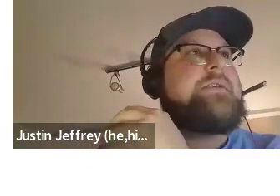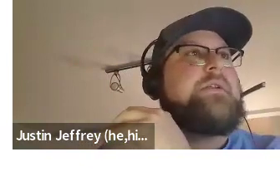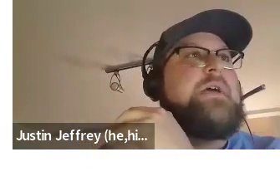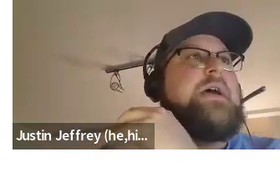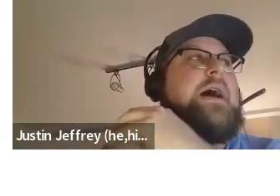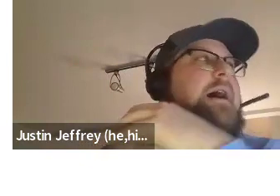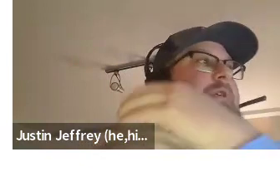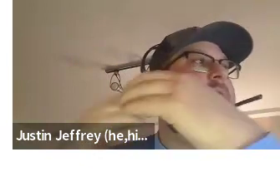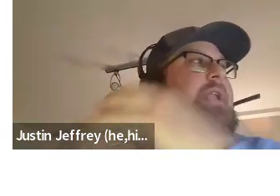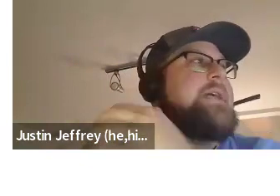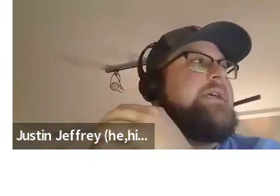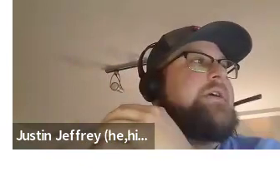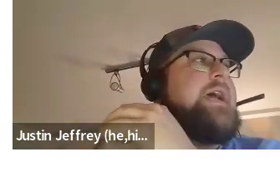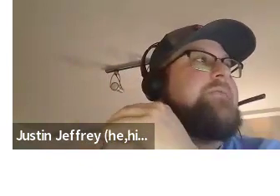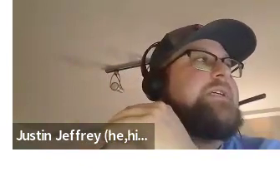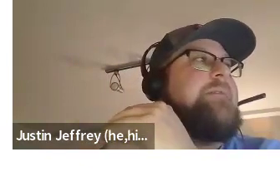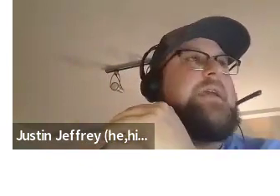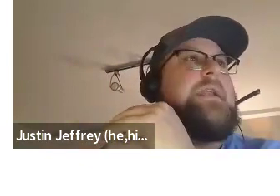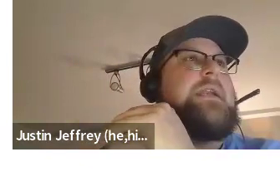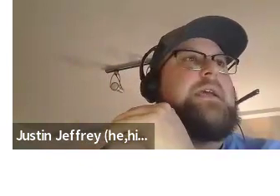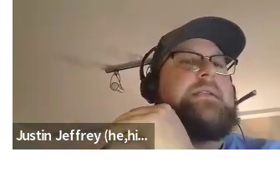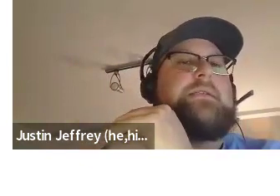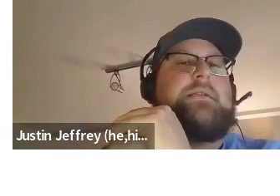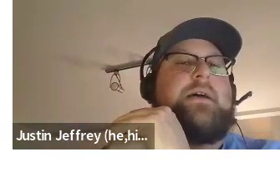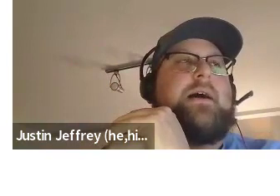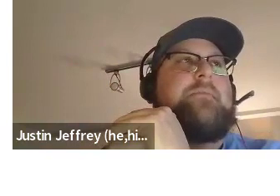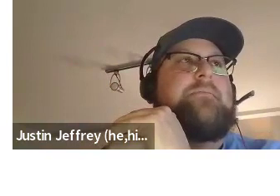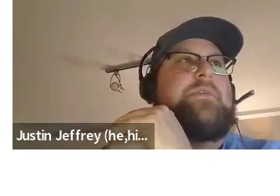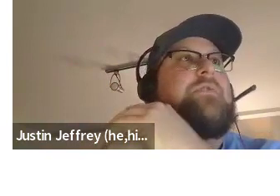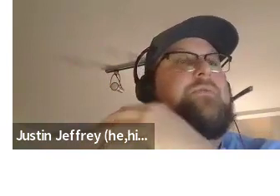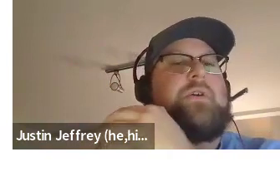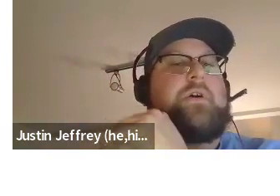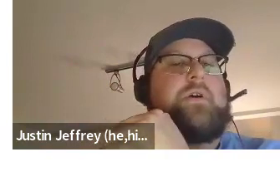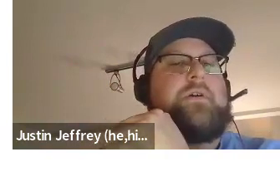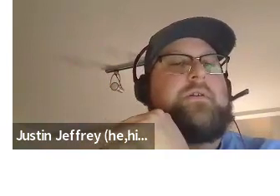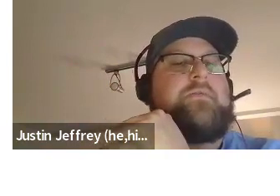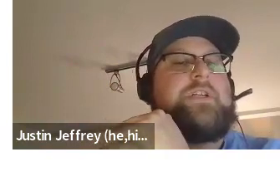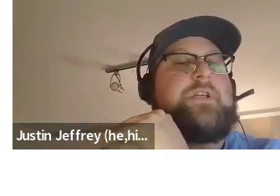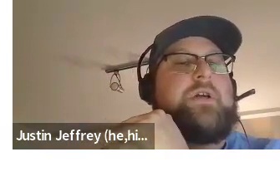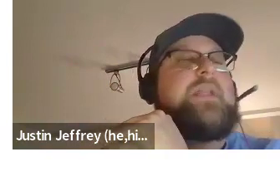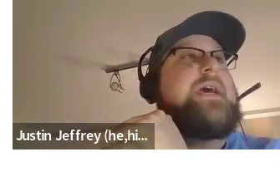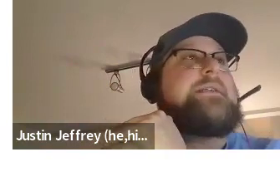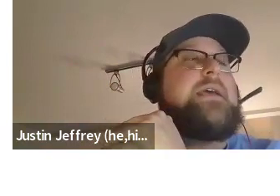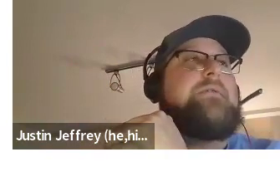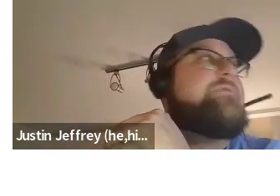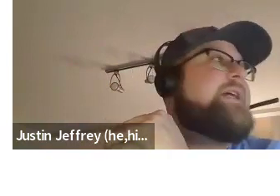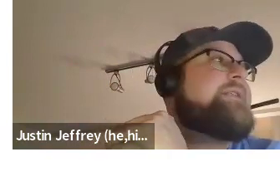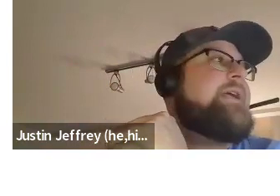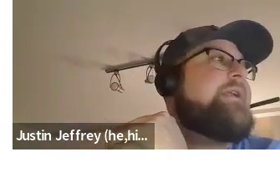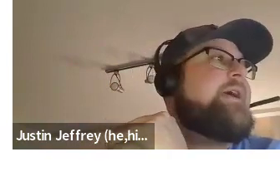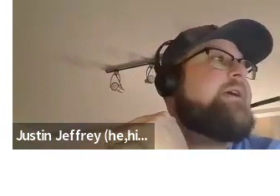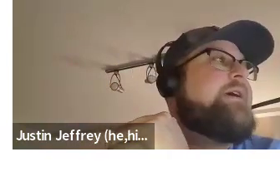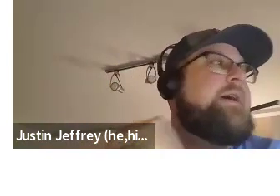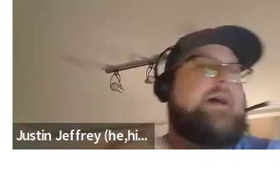and get dental, the next day you're going to have to come in and get your vision on the next day, which would be